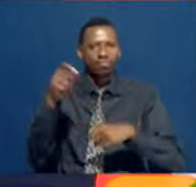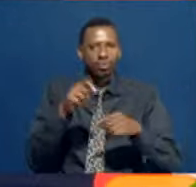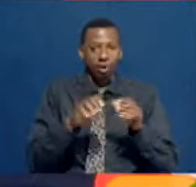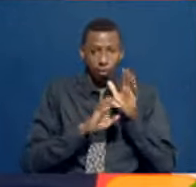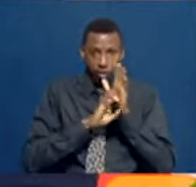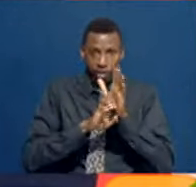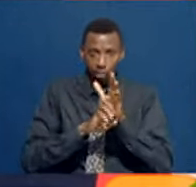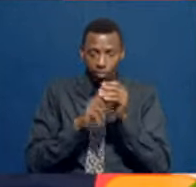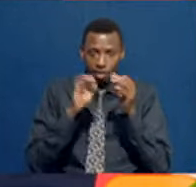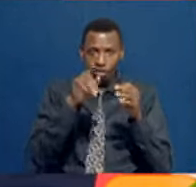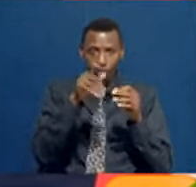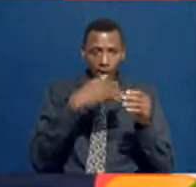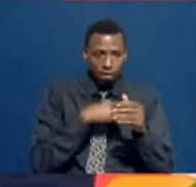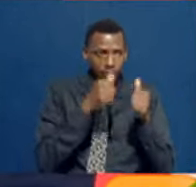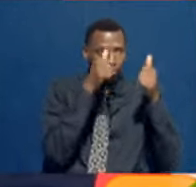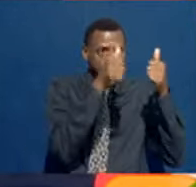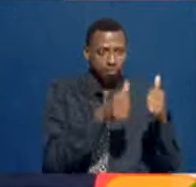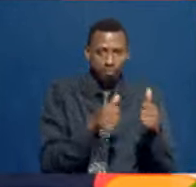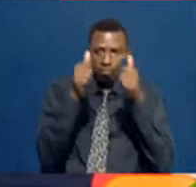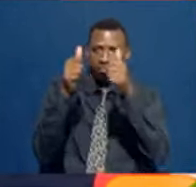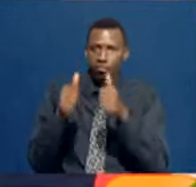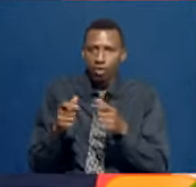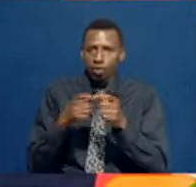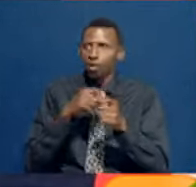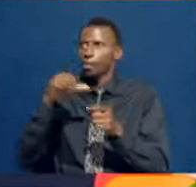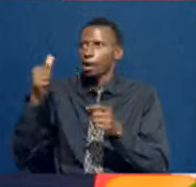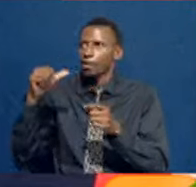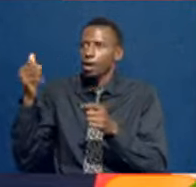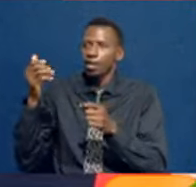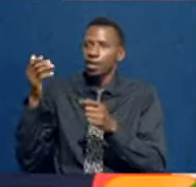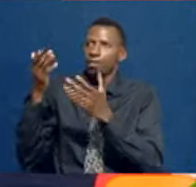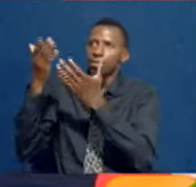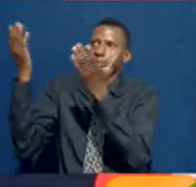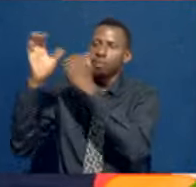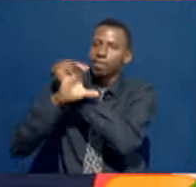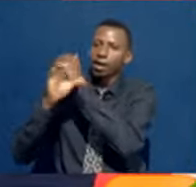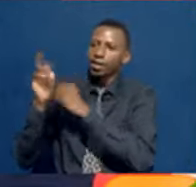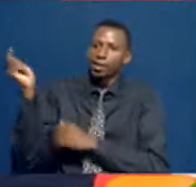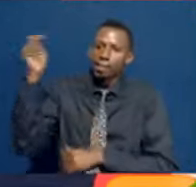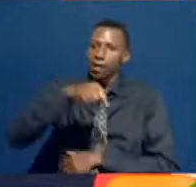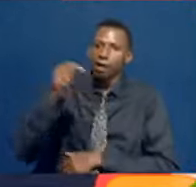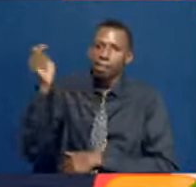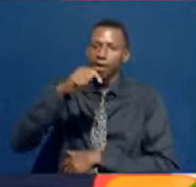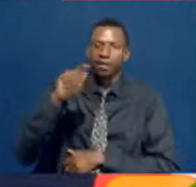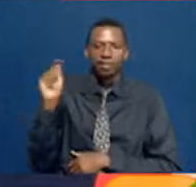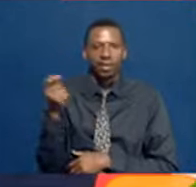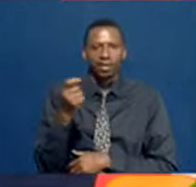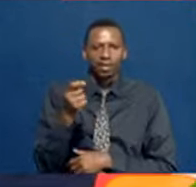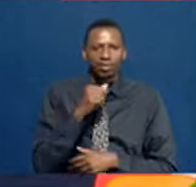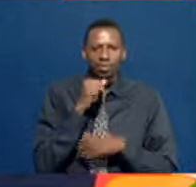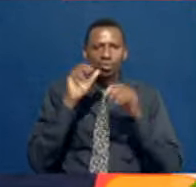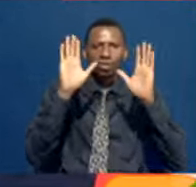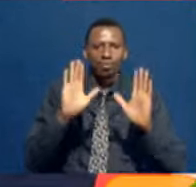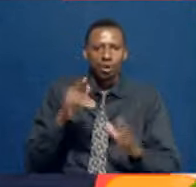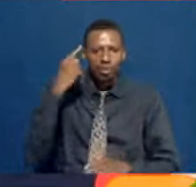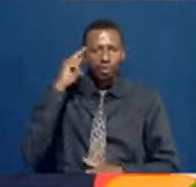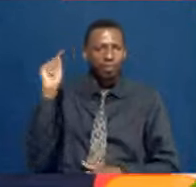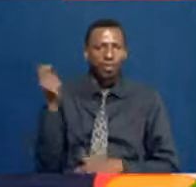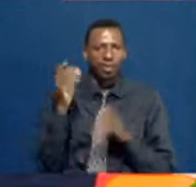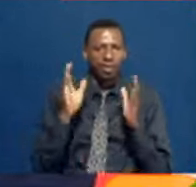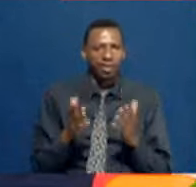you're having adverts from other jurisdictions flying in this country, they're not even relevant to Kenyans. They